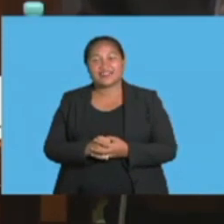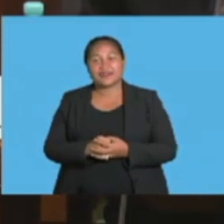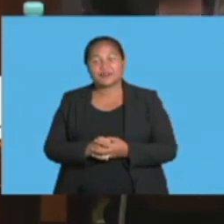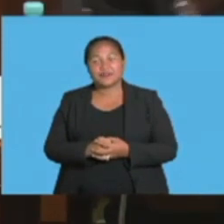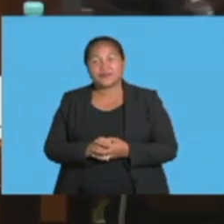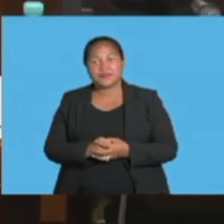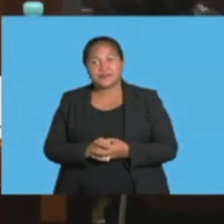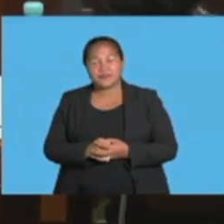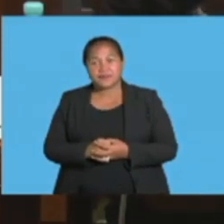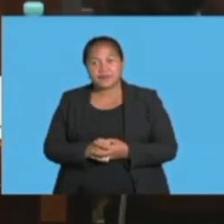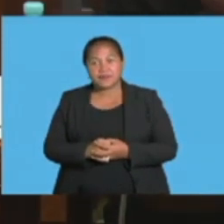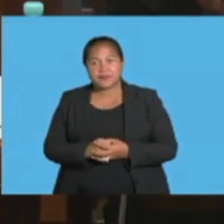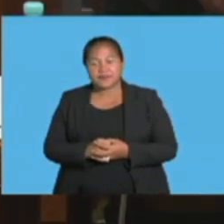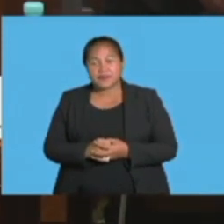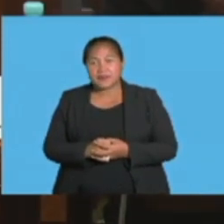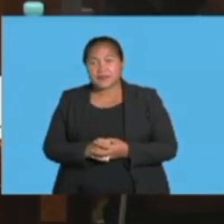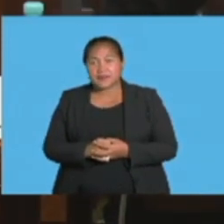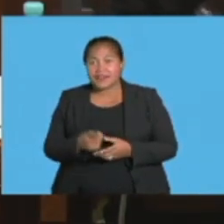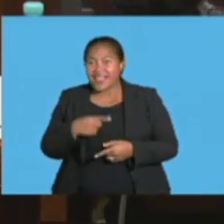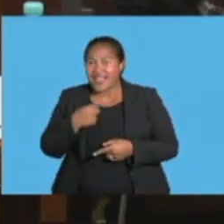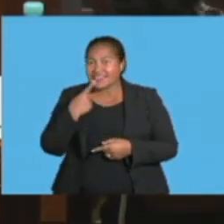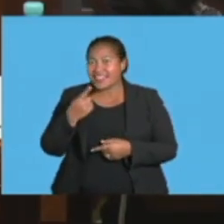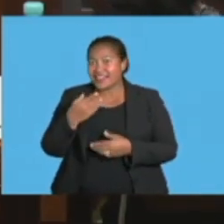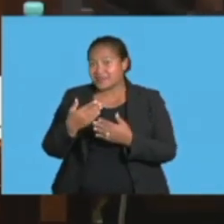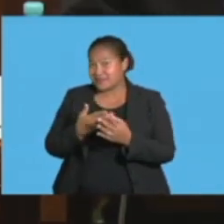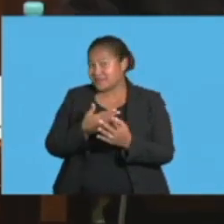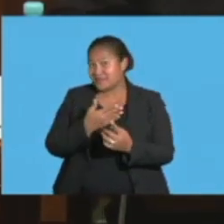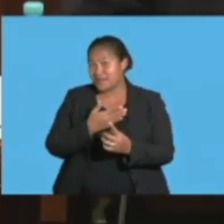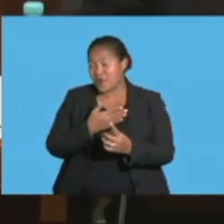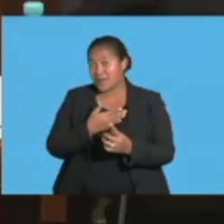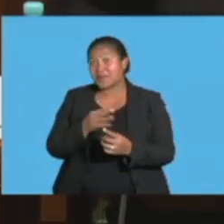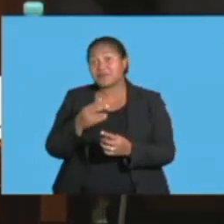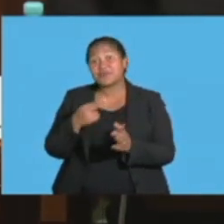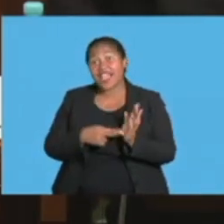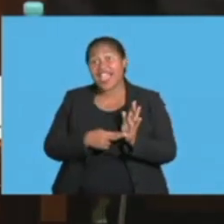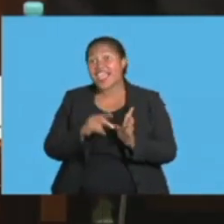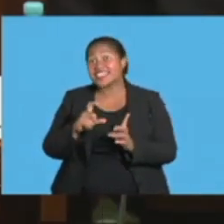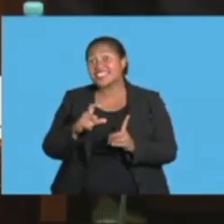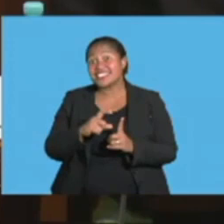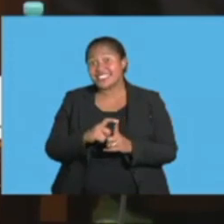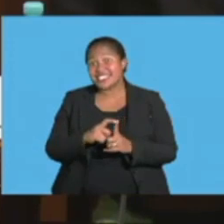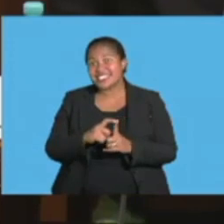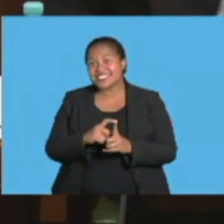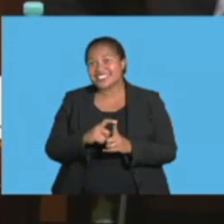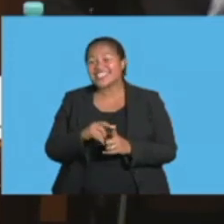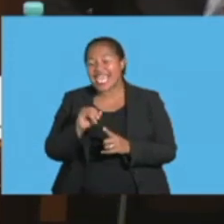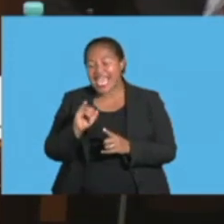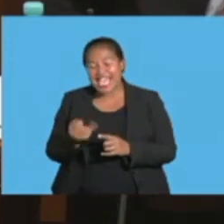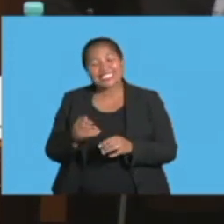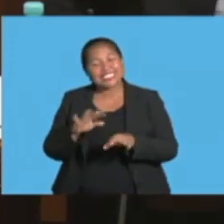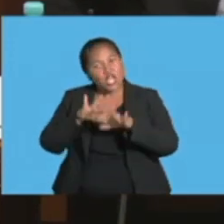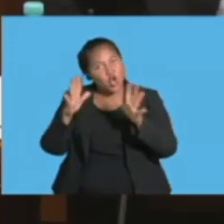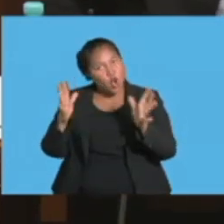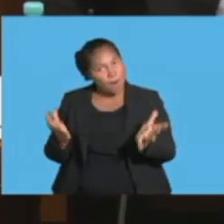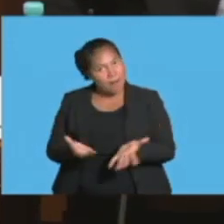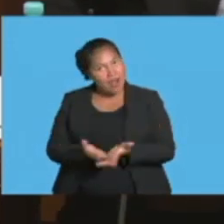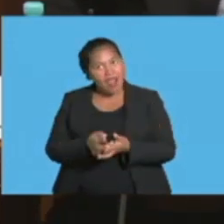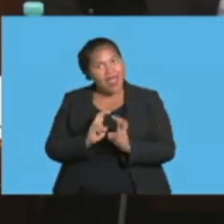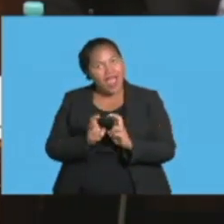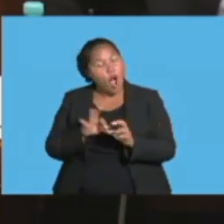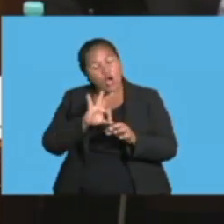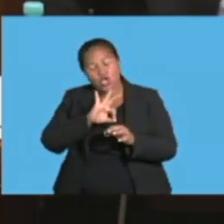And so as I've said earlier, Honourable Speaker, the NCD rise is global. It's not peculiar to